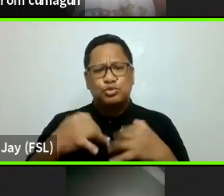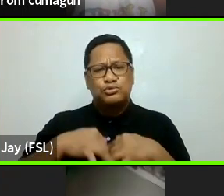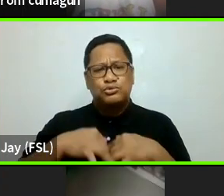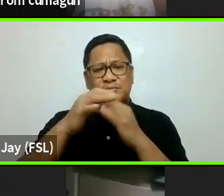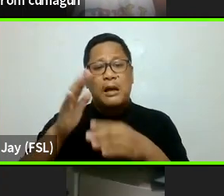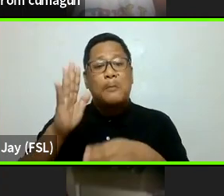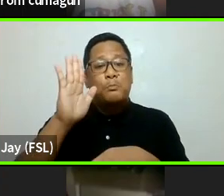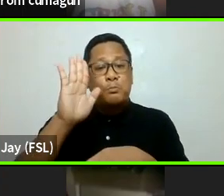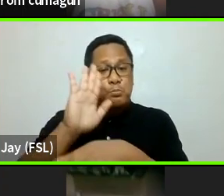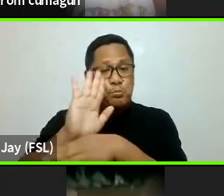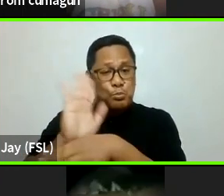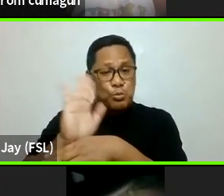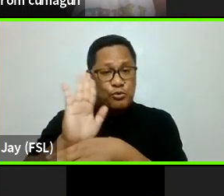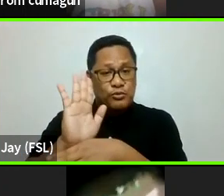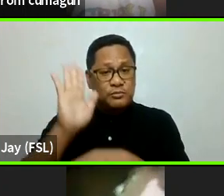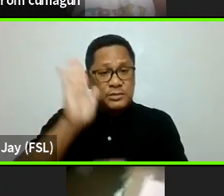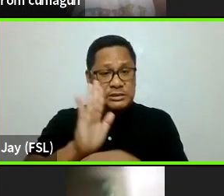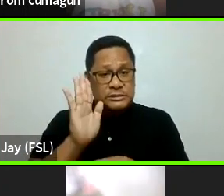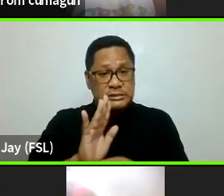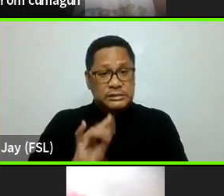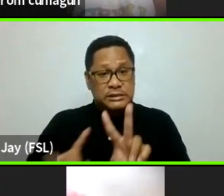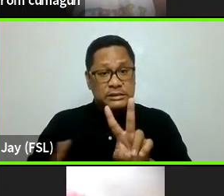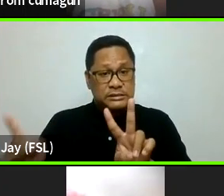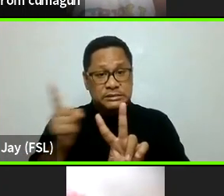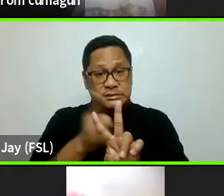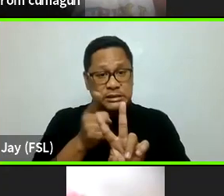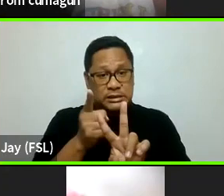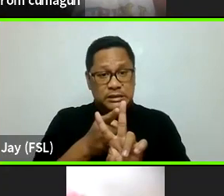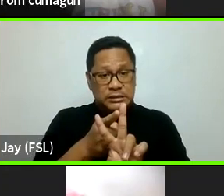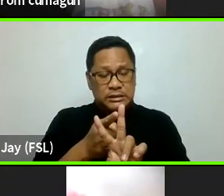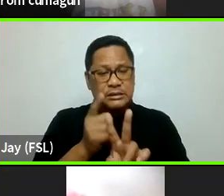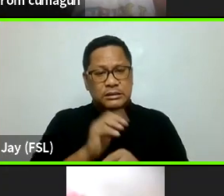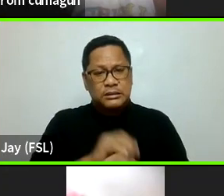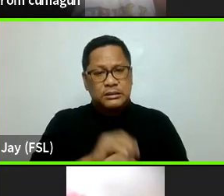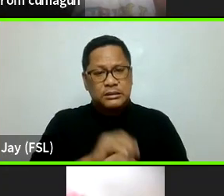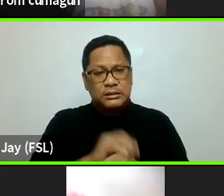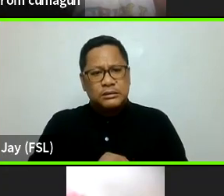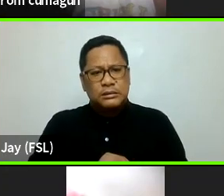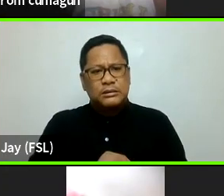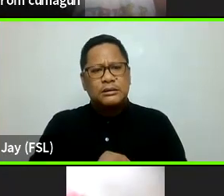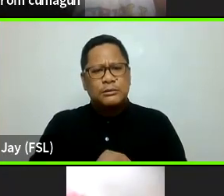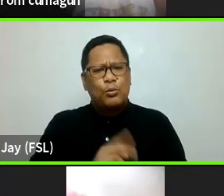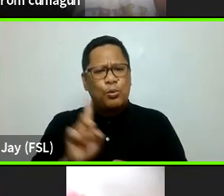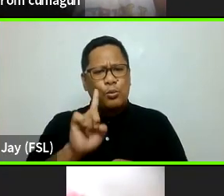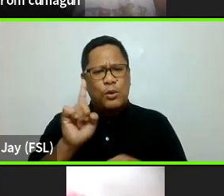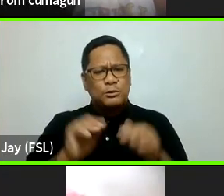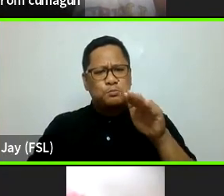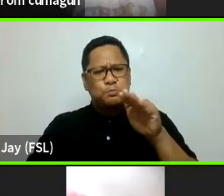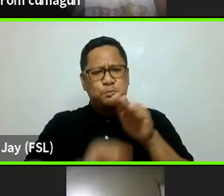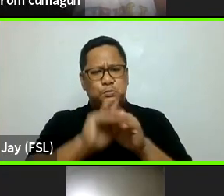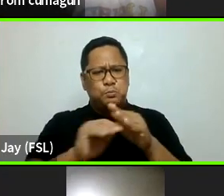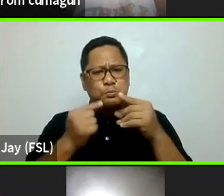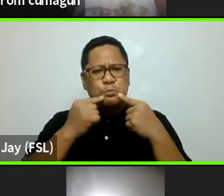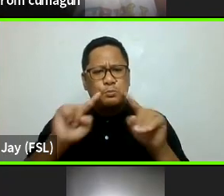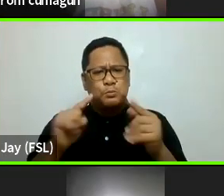business. The second part is what I have achieved so far. Okay.